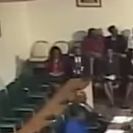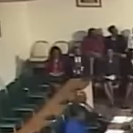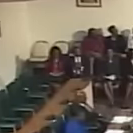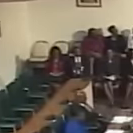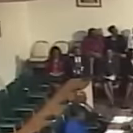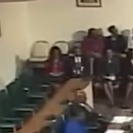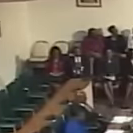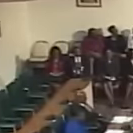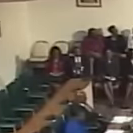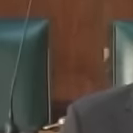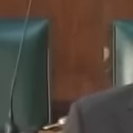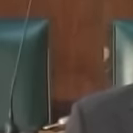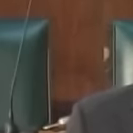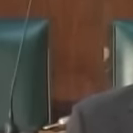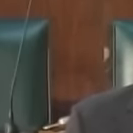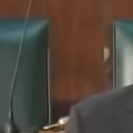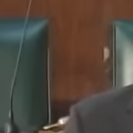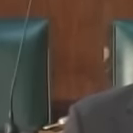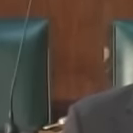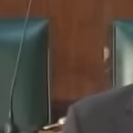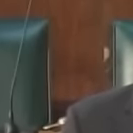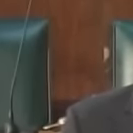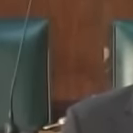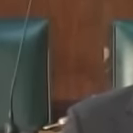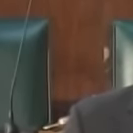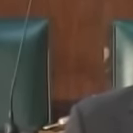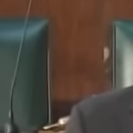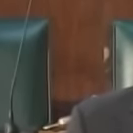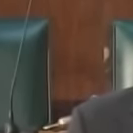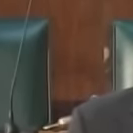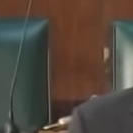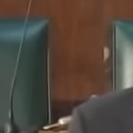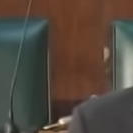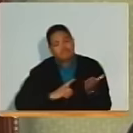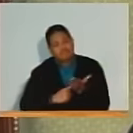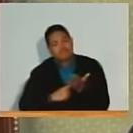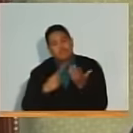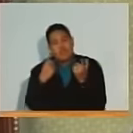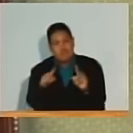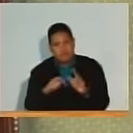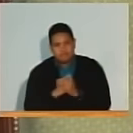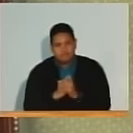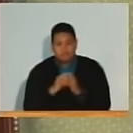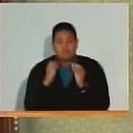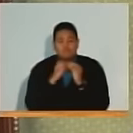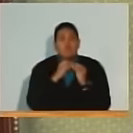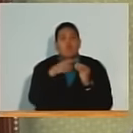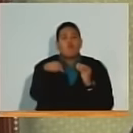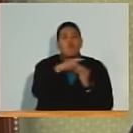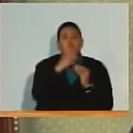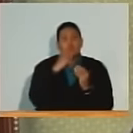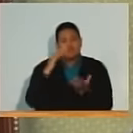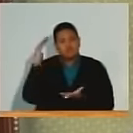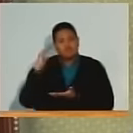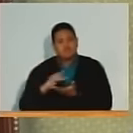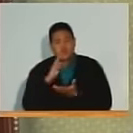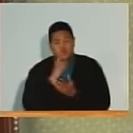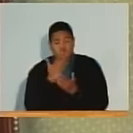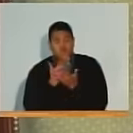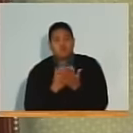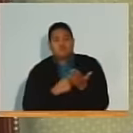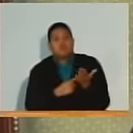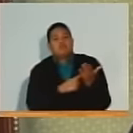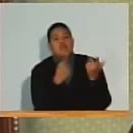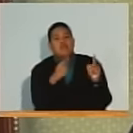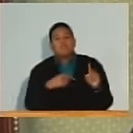Let's begin with the Senate. Tom Tavares Finson is a president of the upper house. He has signaled that the house rules will be relaxed